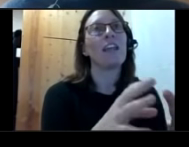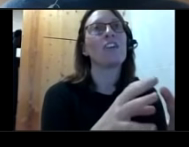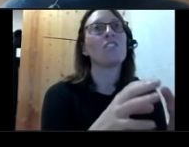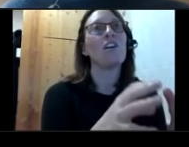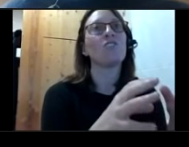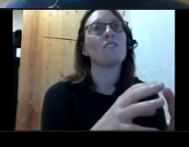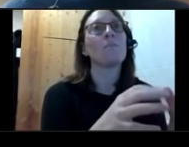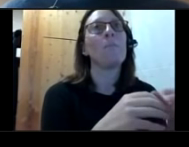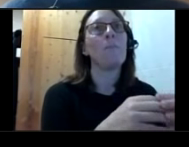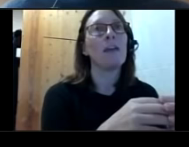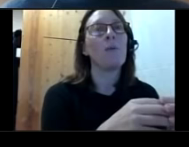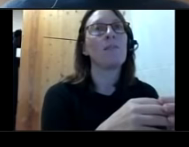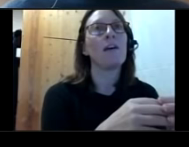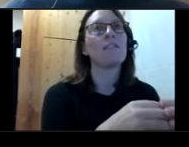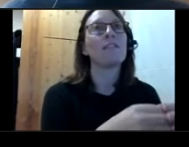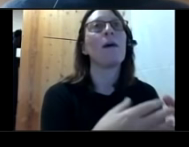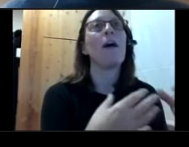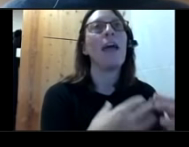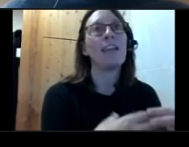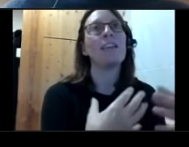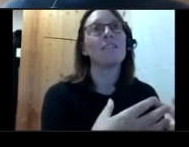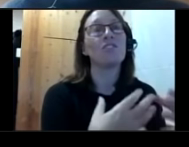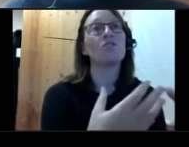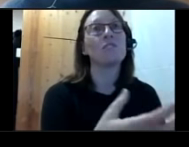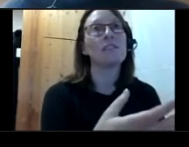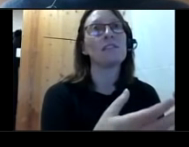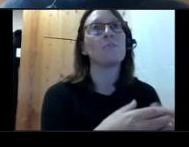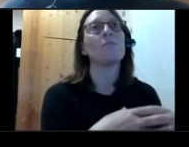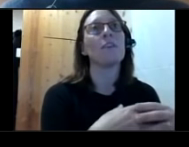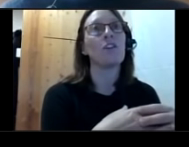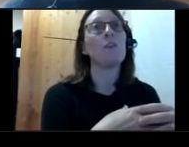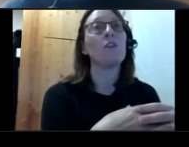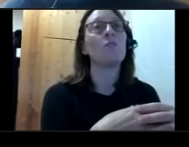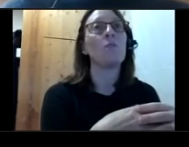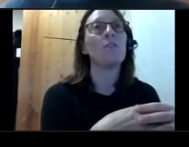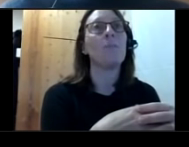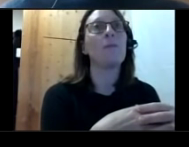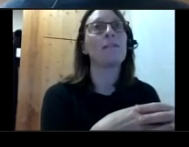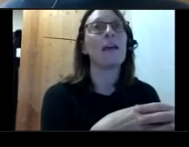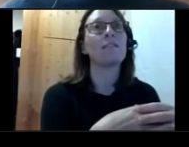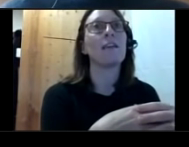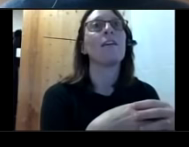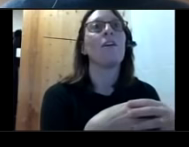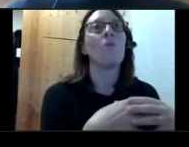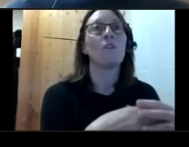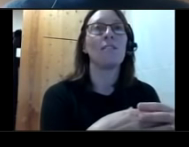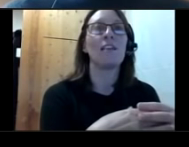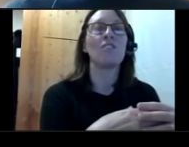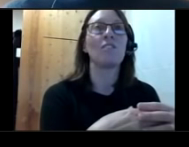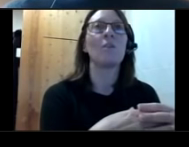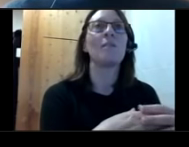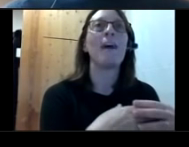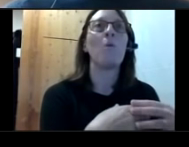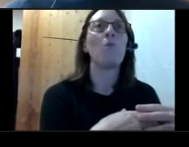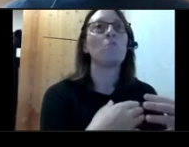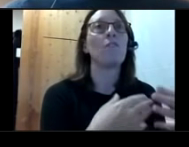that the regulations aren't just about public websites, they're about any digital systems that could be used within the public sector organisation.